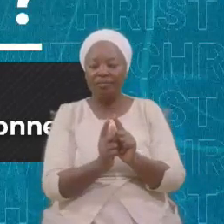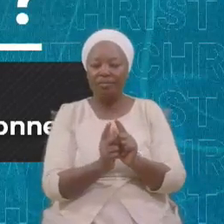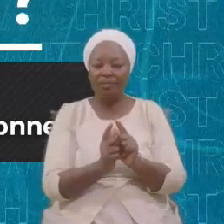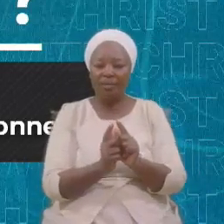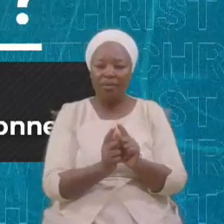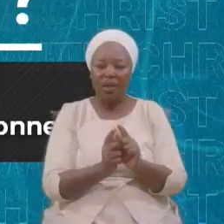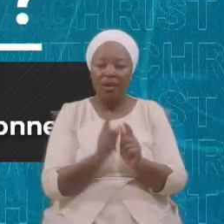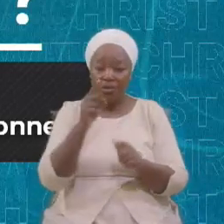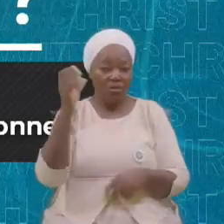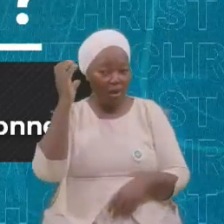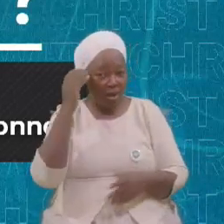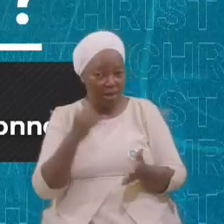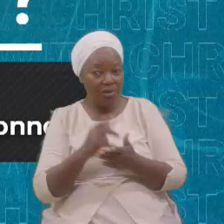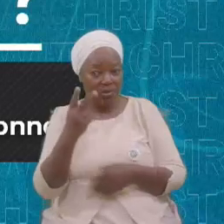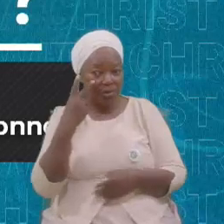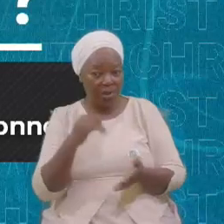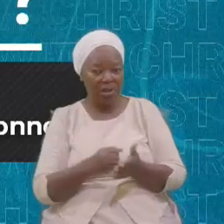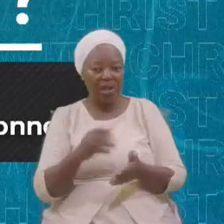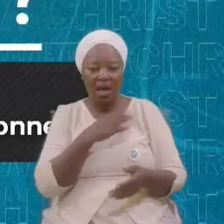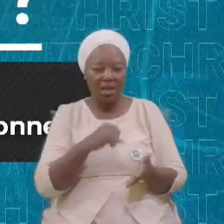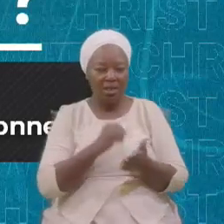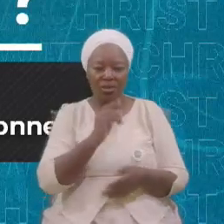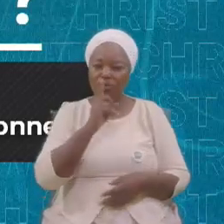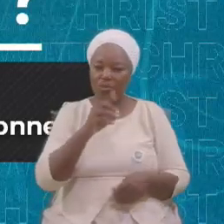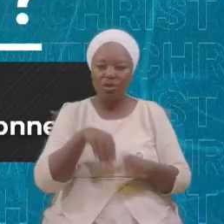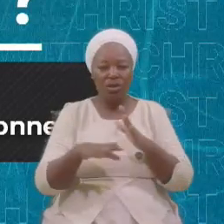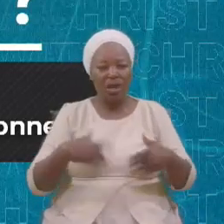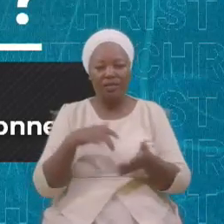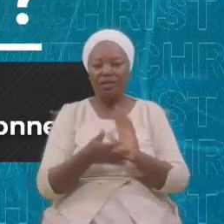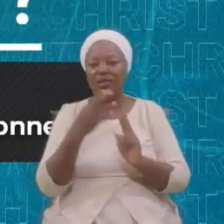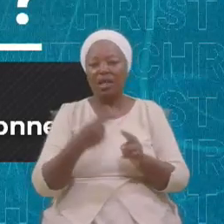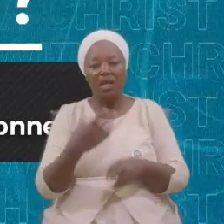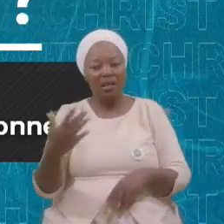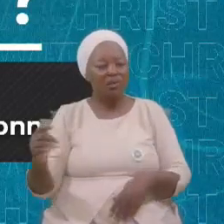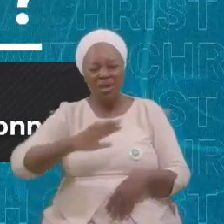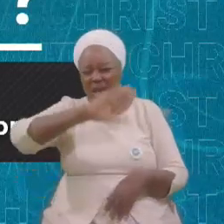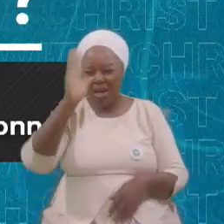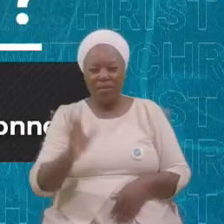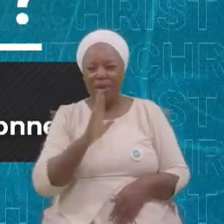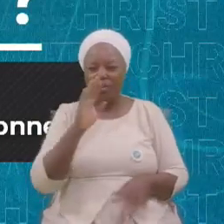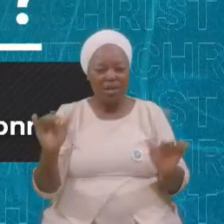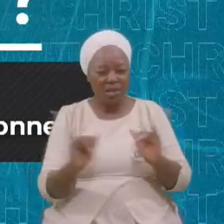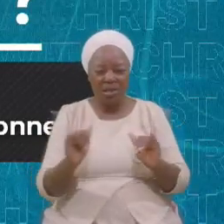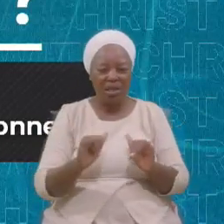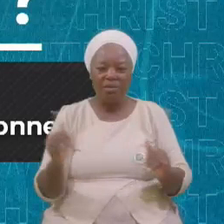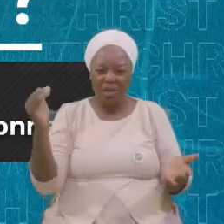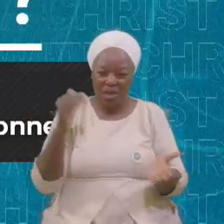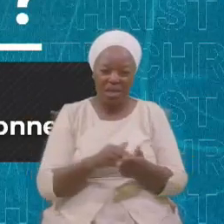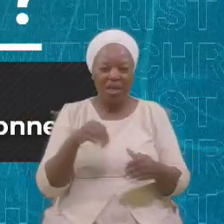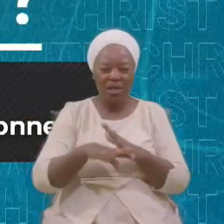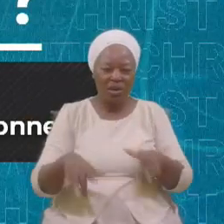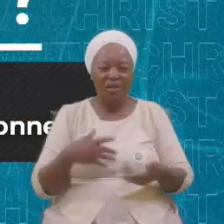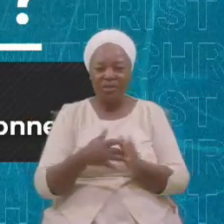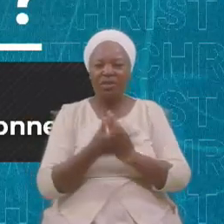it. It is real in your life. Things will never remain ugly in your life again in